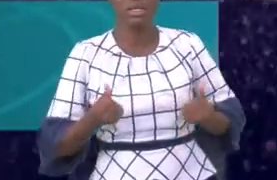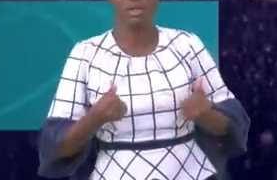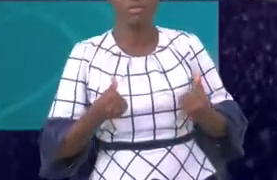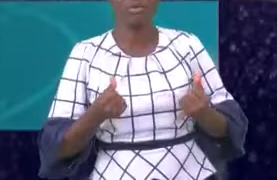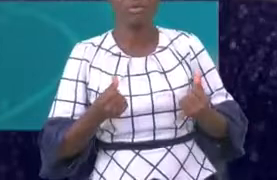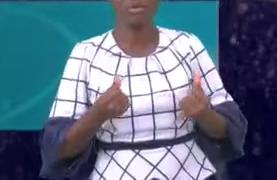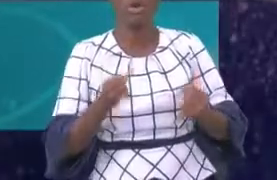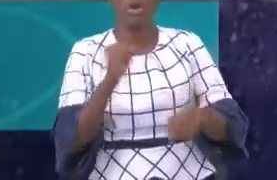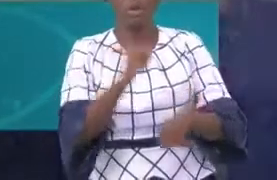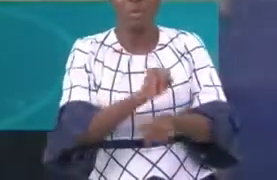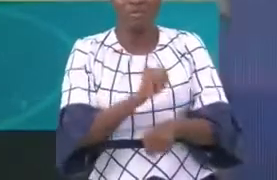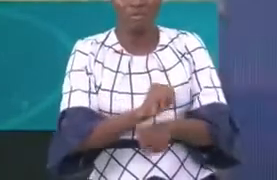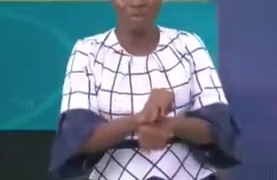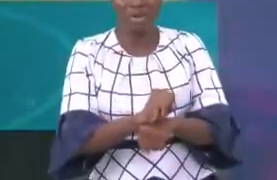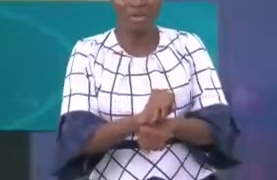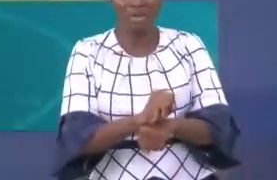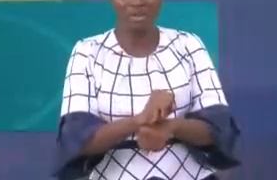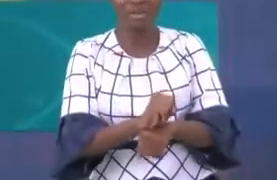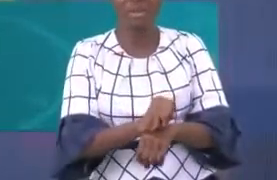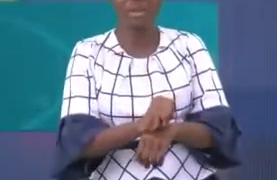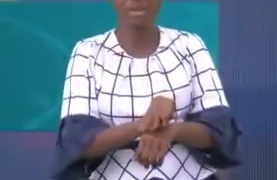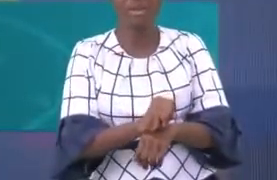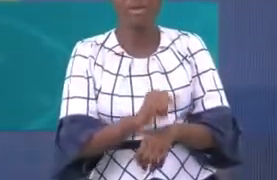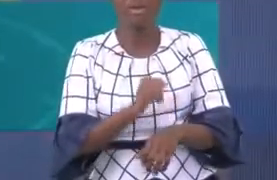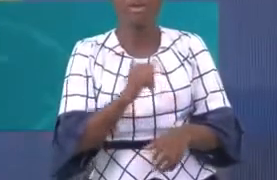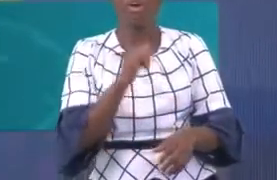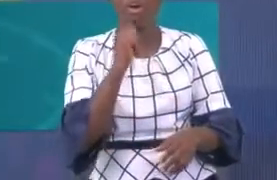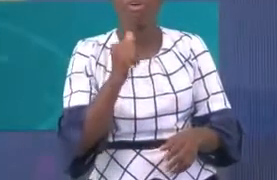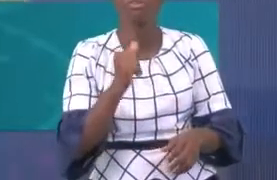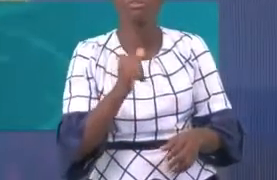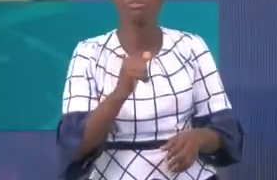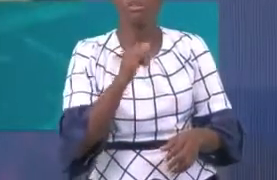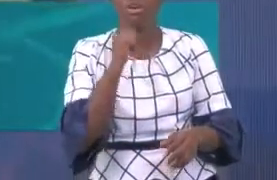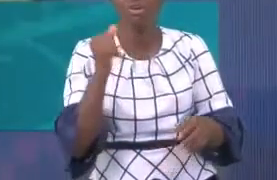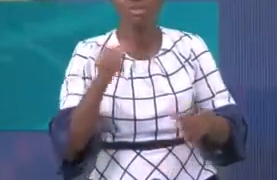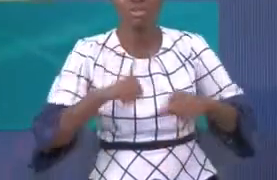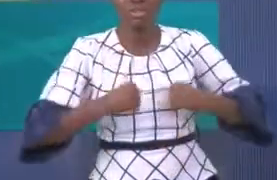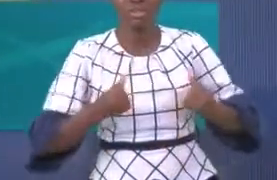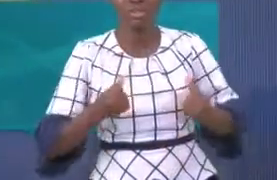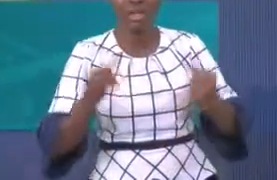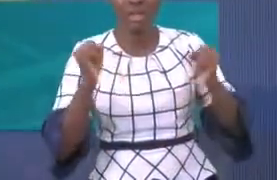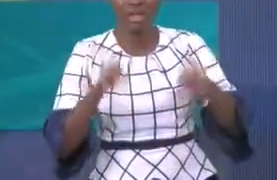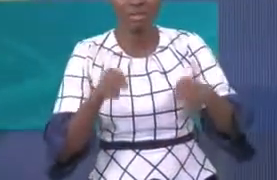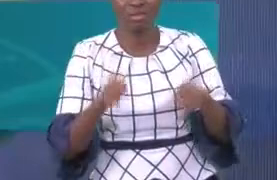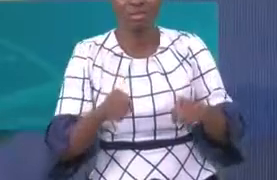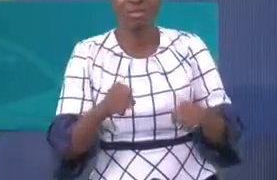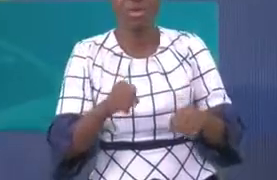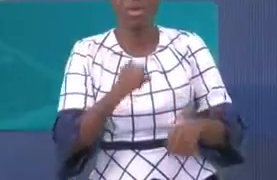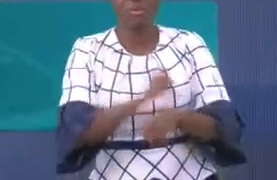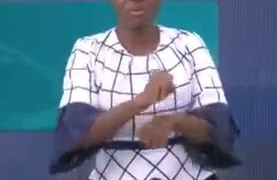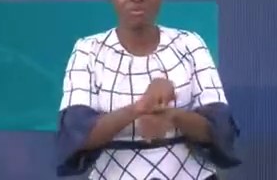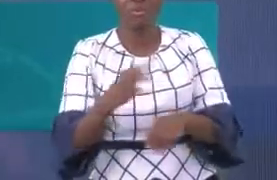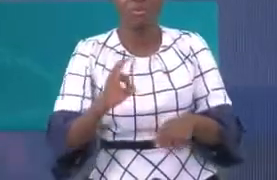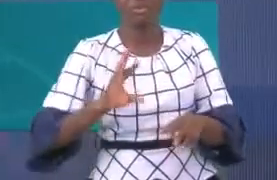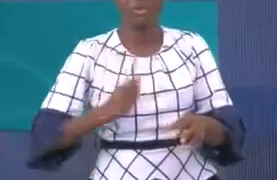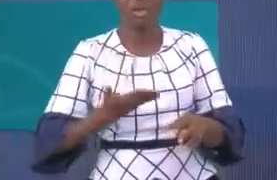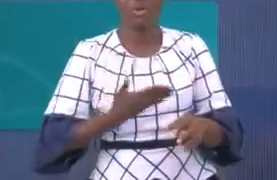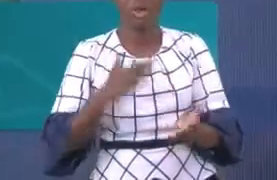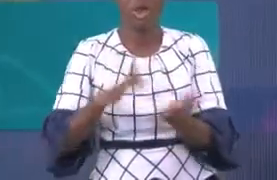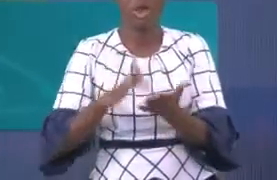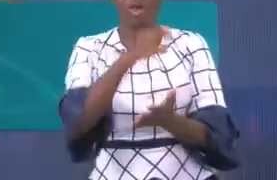God. The unforgettable and the undeniable performance